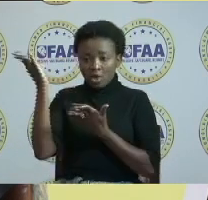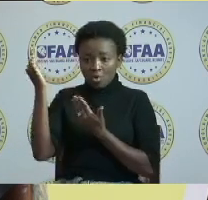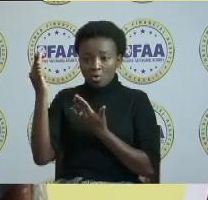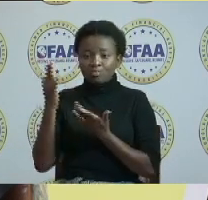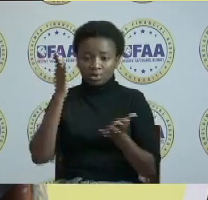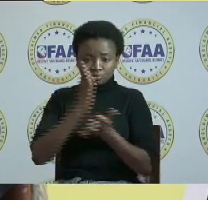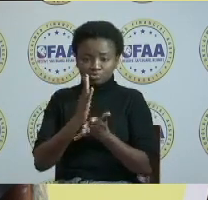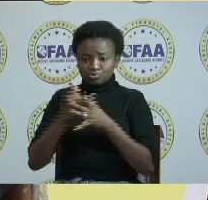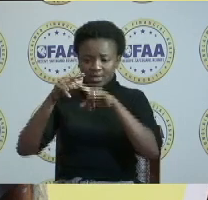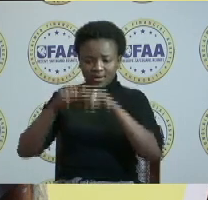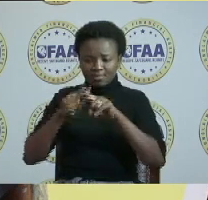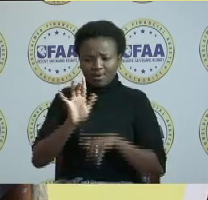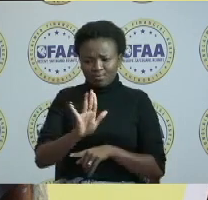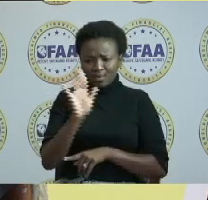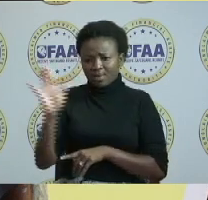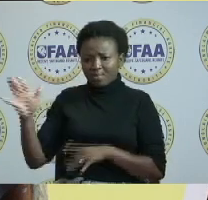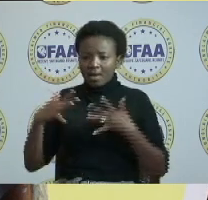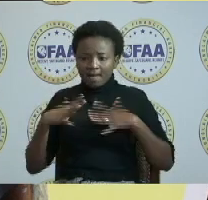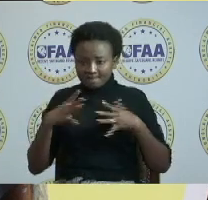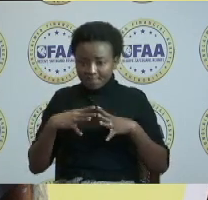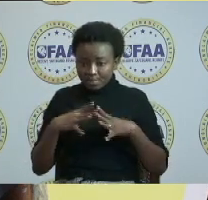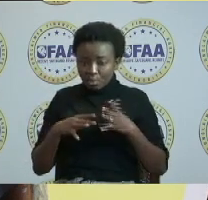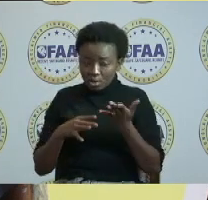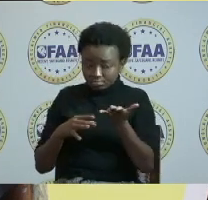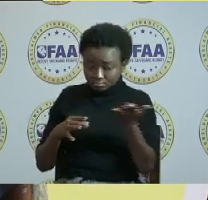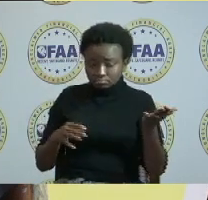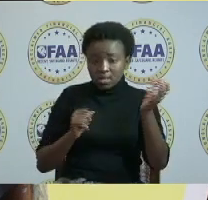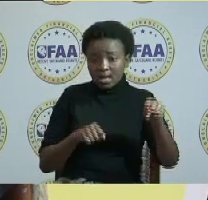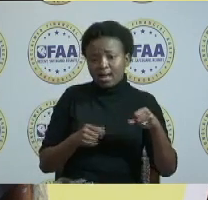lot on the holders for us to be able to